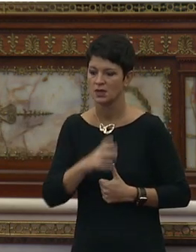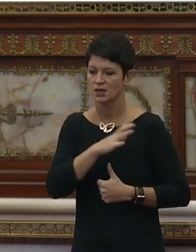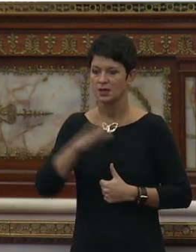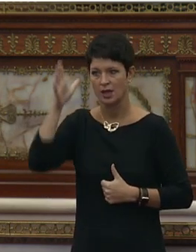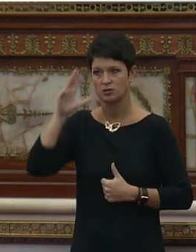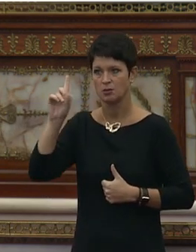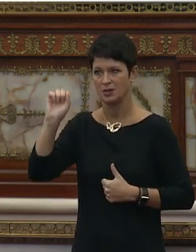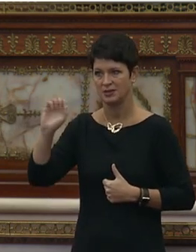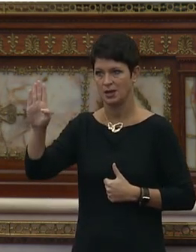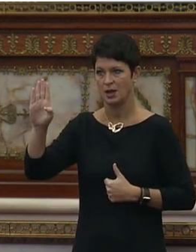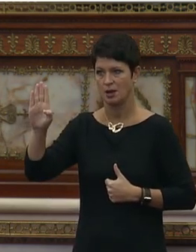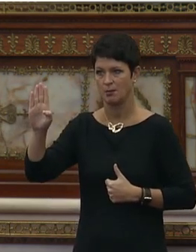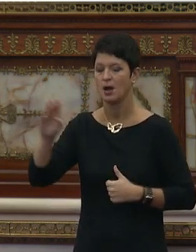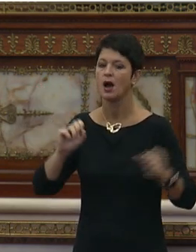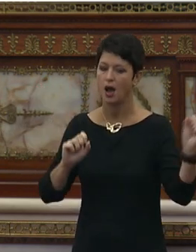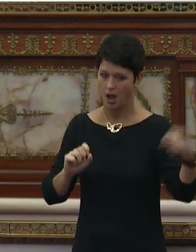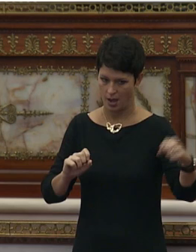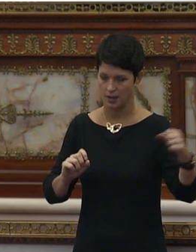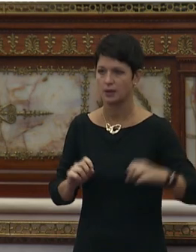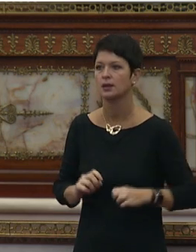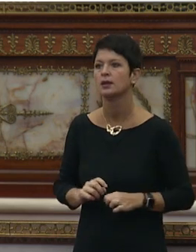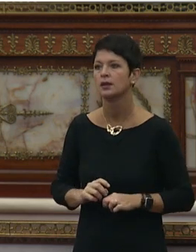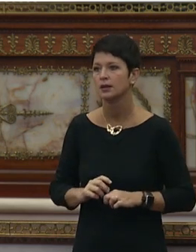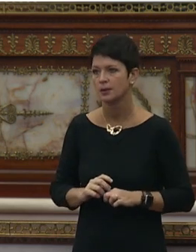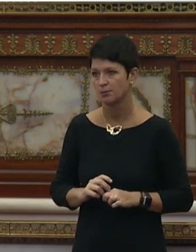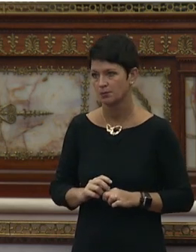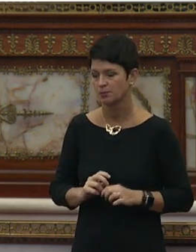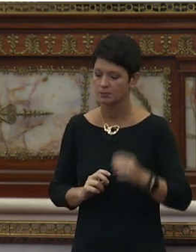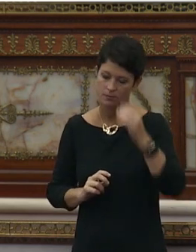Councilman Dom? Aye.